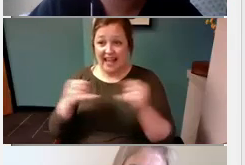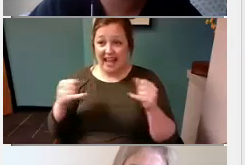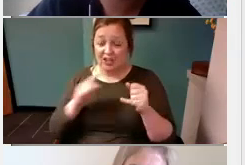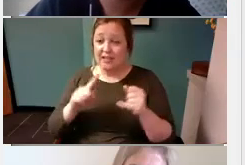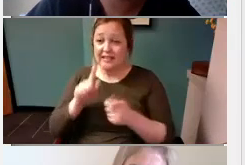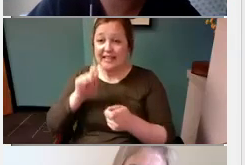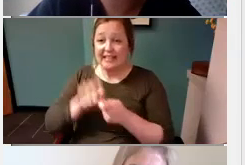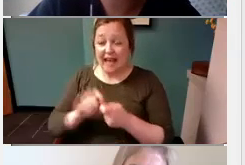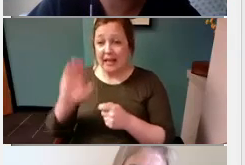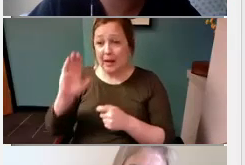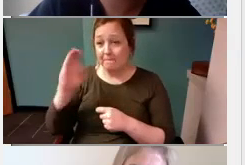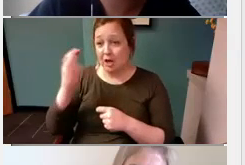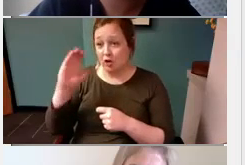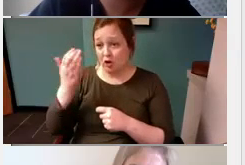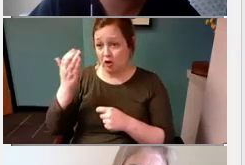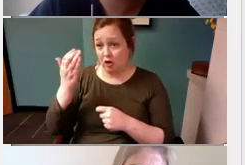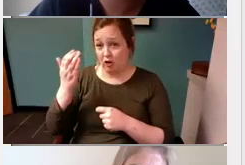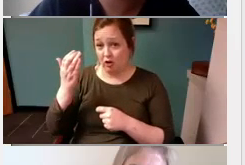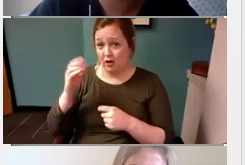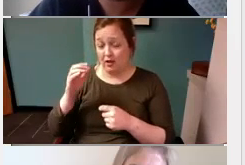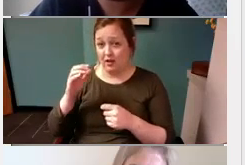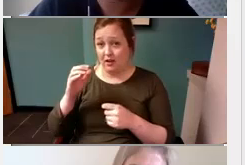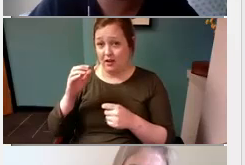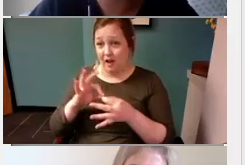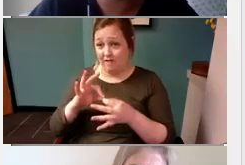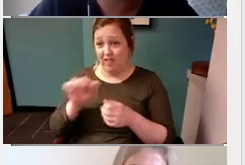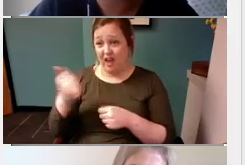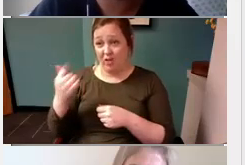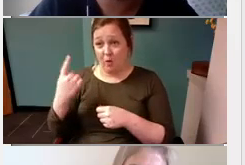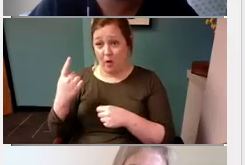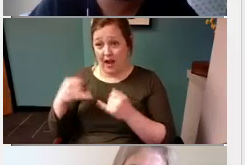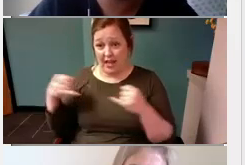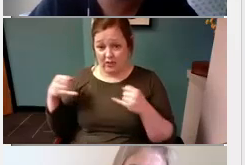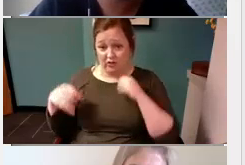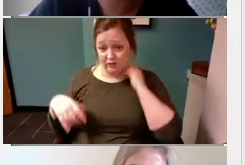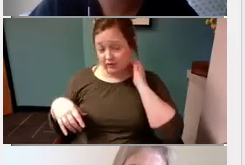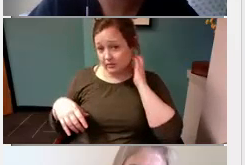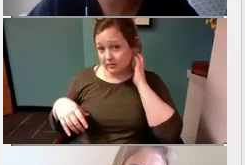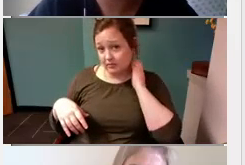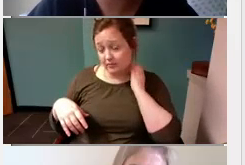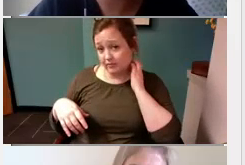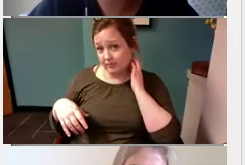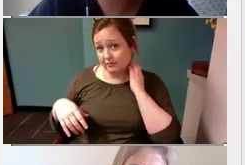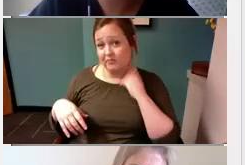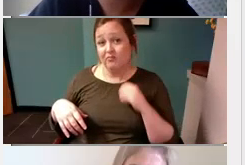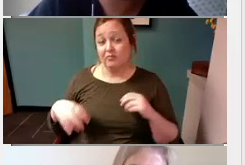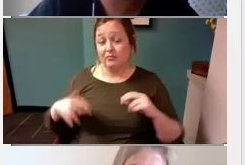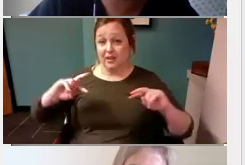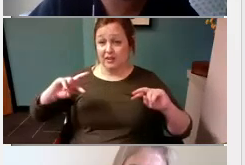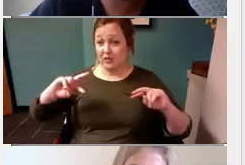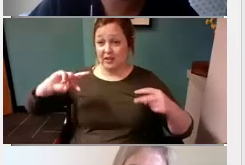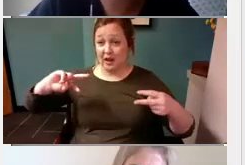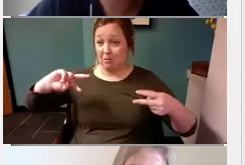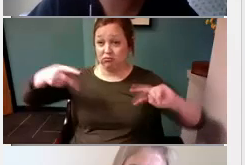other, right? We have 1 for 2, 3, 4, and then we have this particular one node here. And then in the opposite